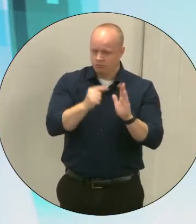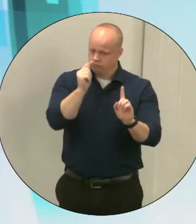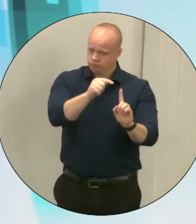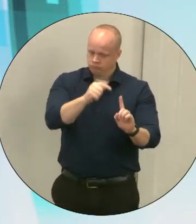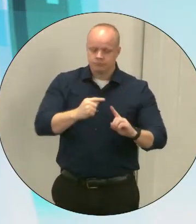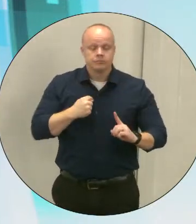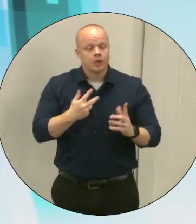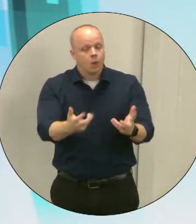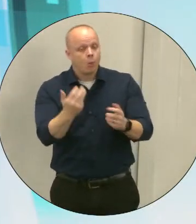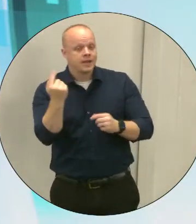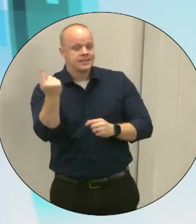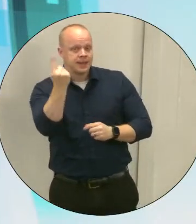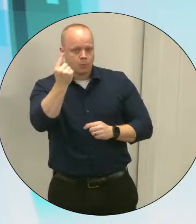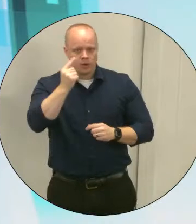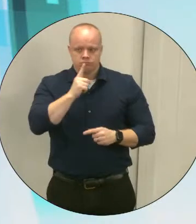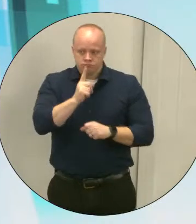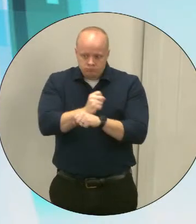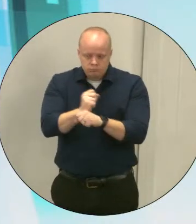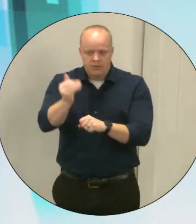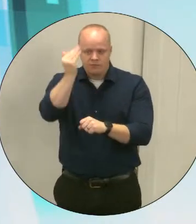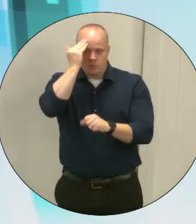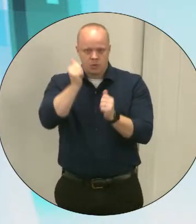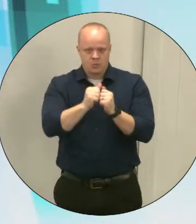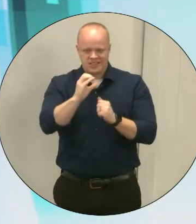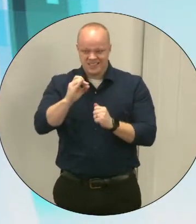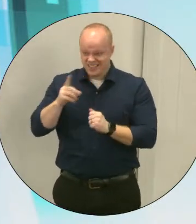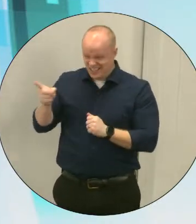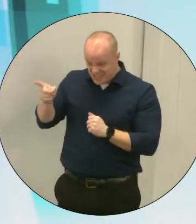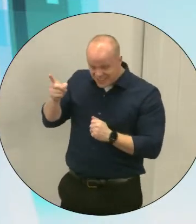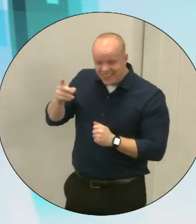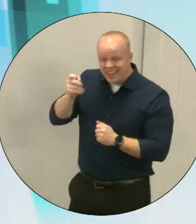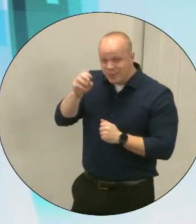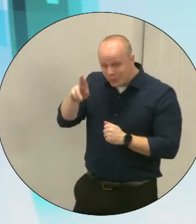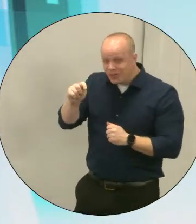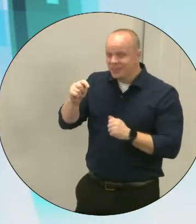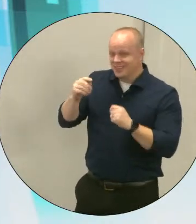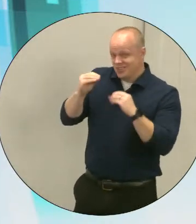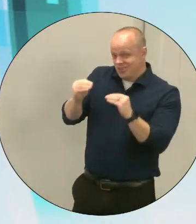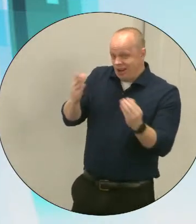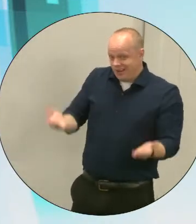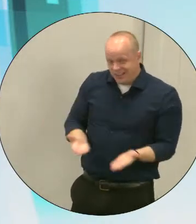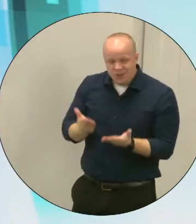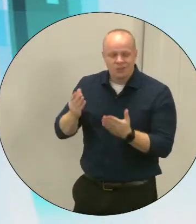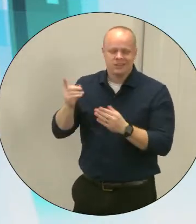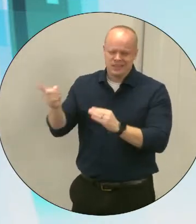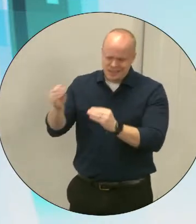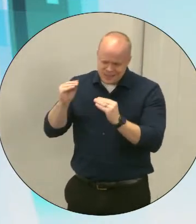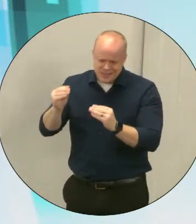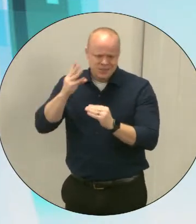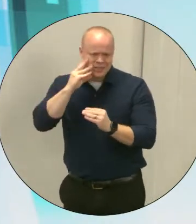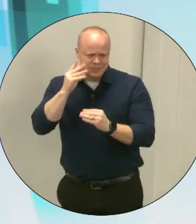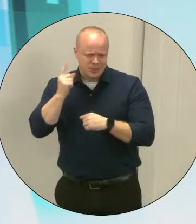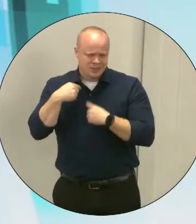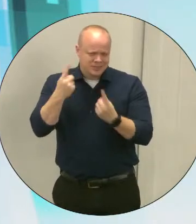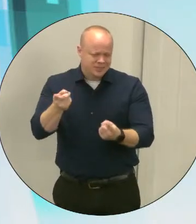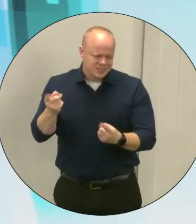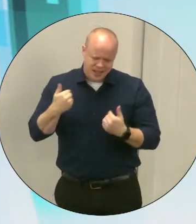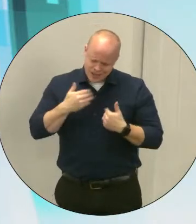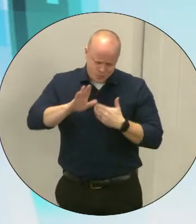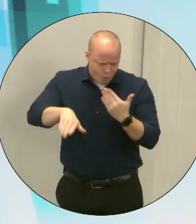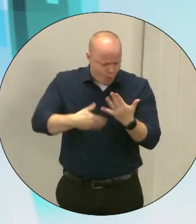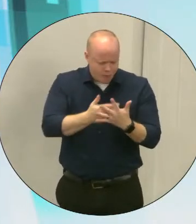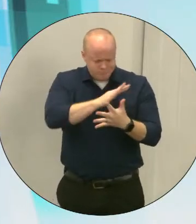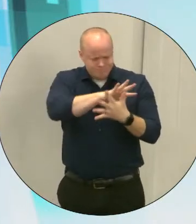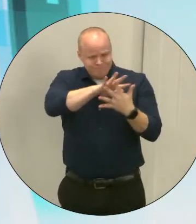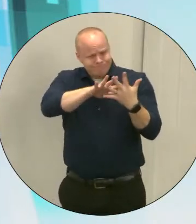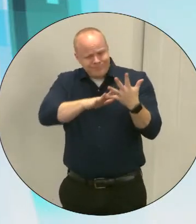somebody who is familiar with CCSD, and she's taught here, she has teaching experience, and as everybody else has said, she has all of